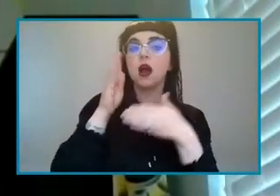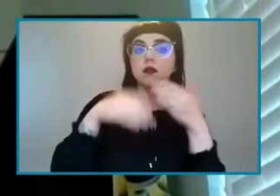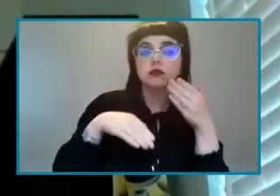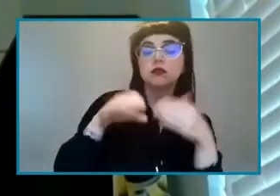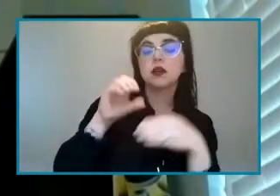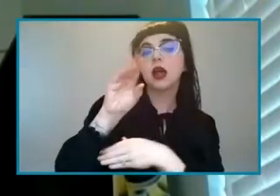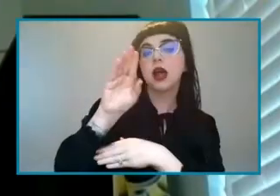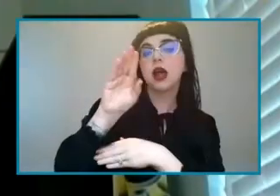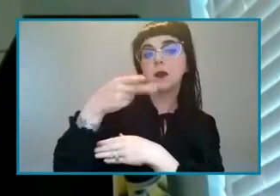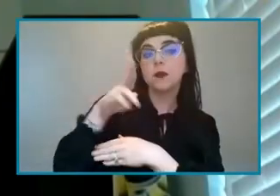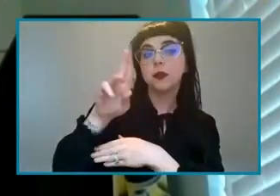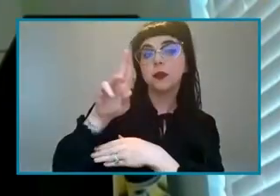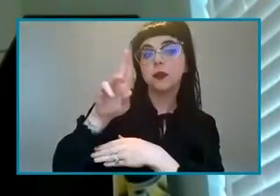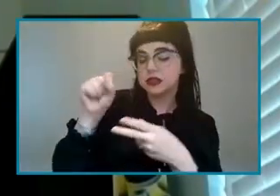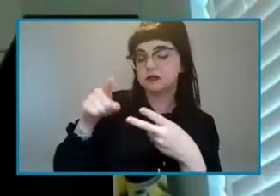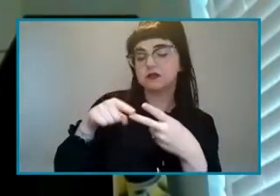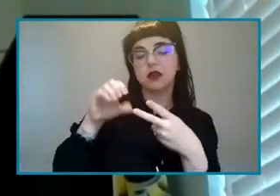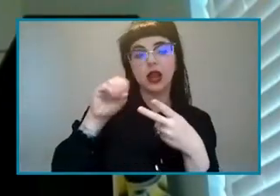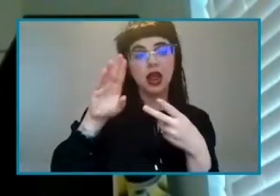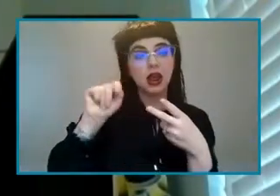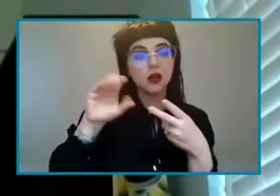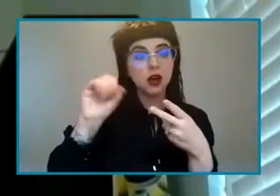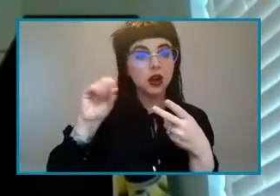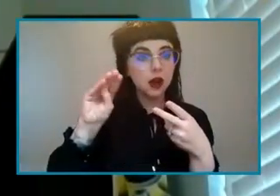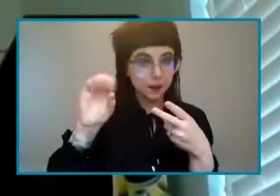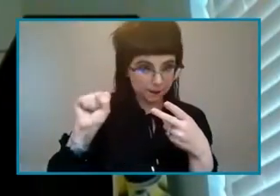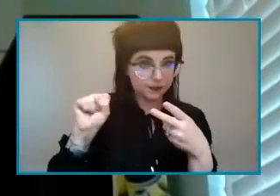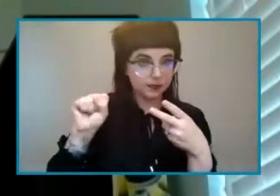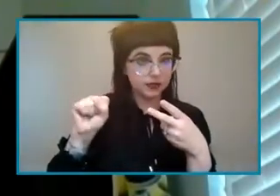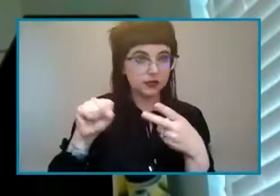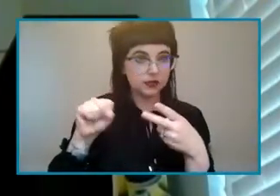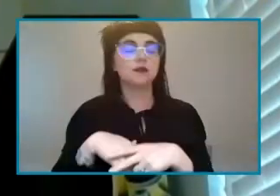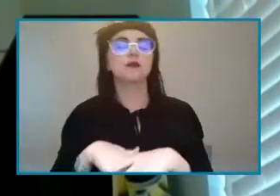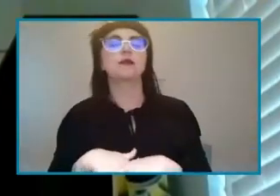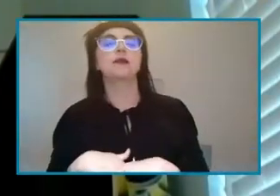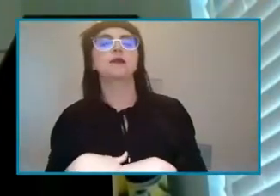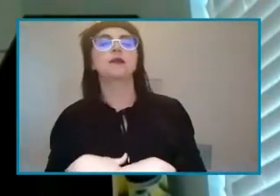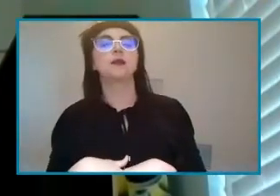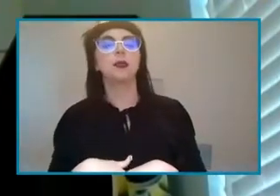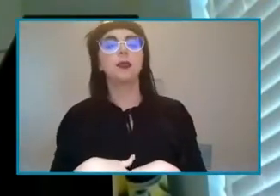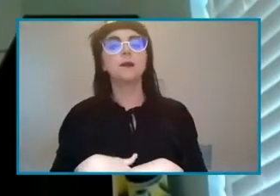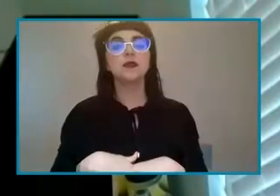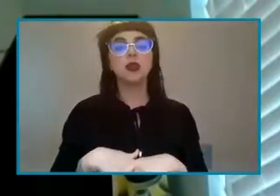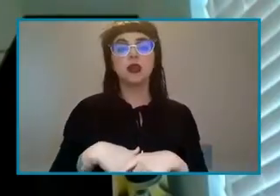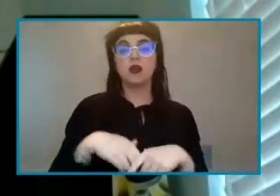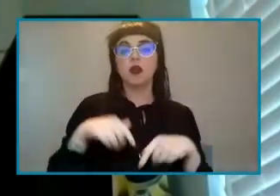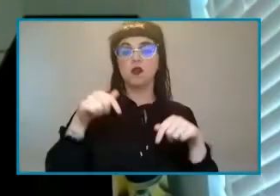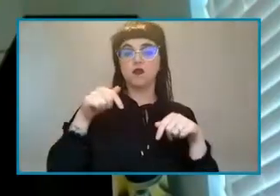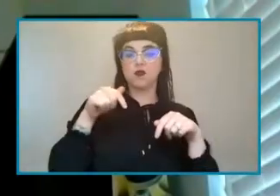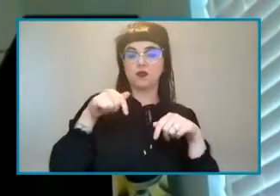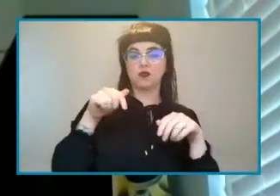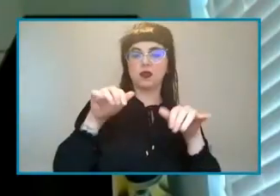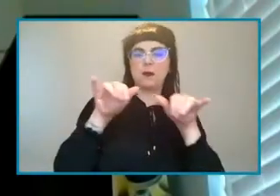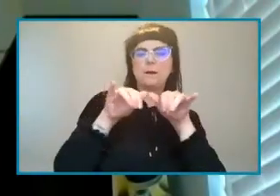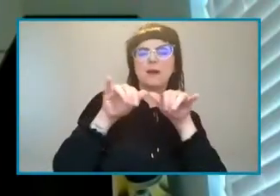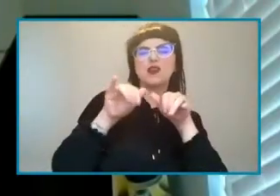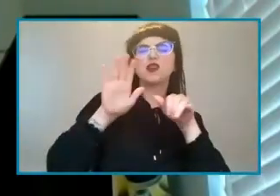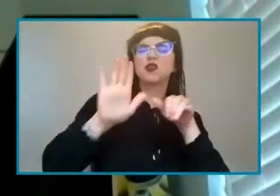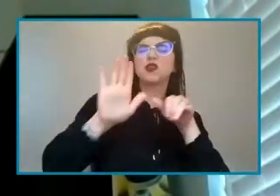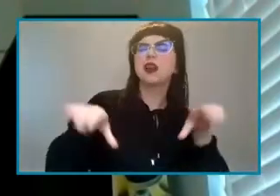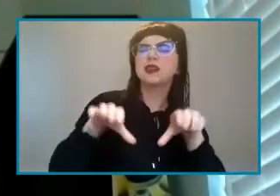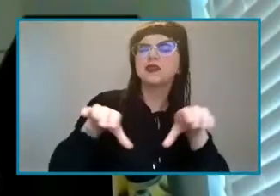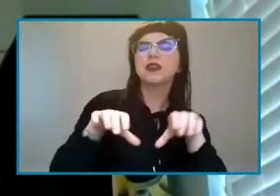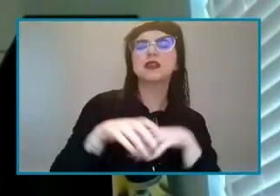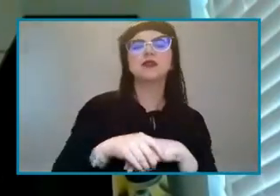will include metrics for your inputs and your activities as well. But for the key ones are to have metrics for